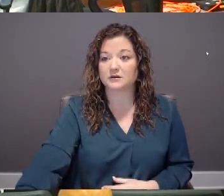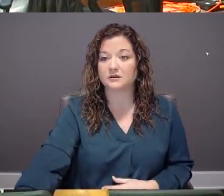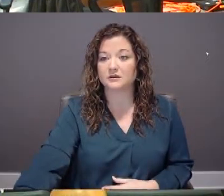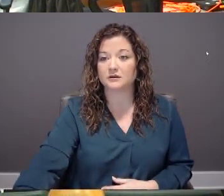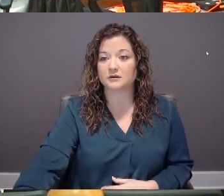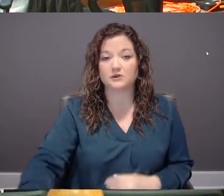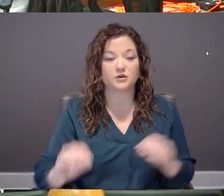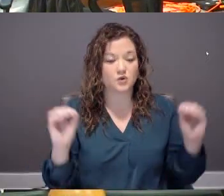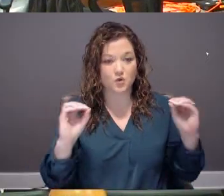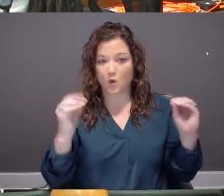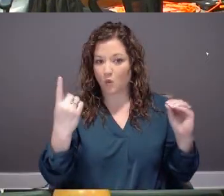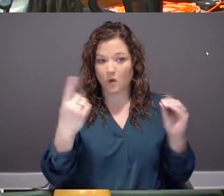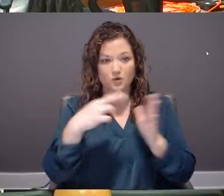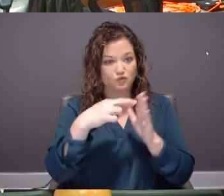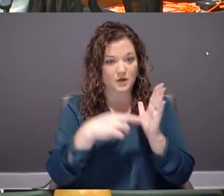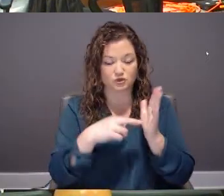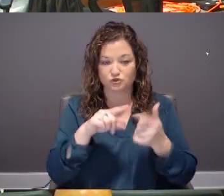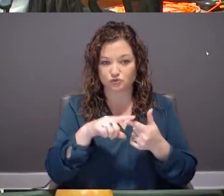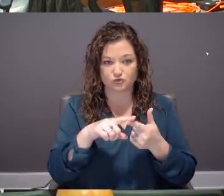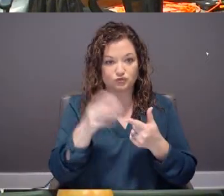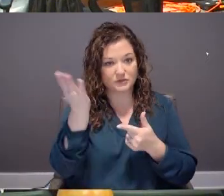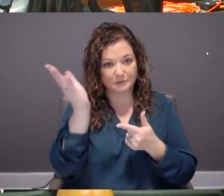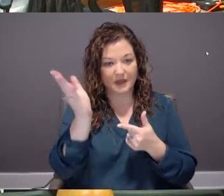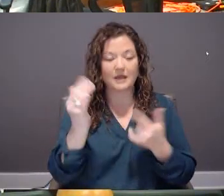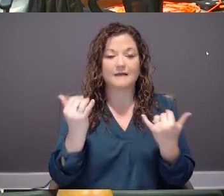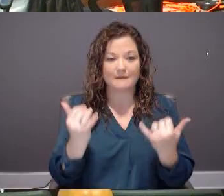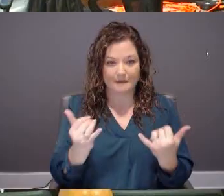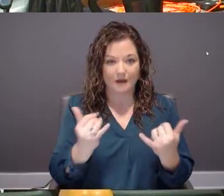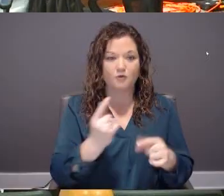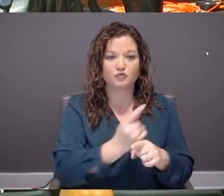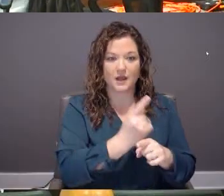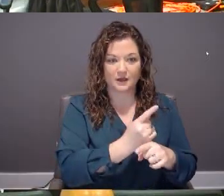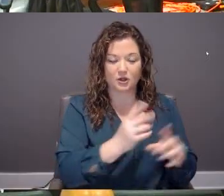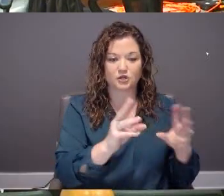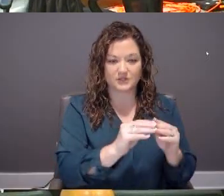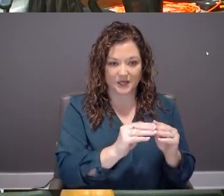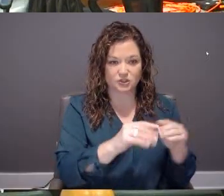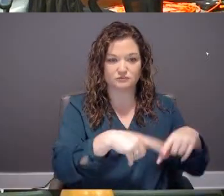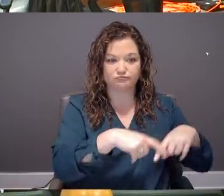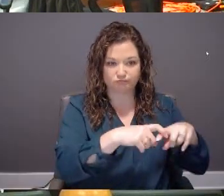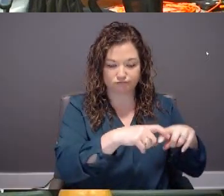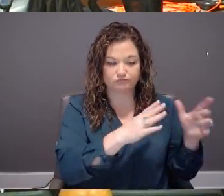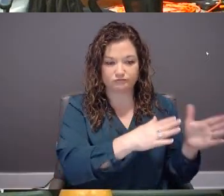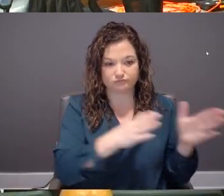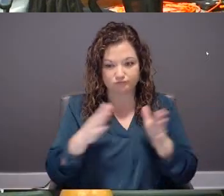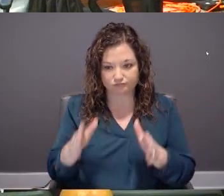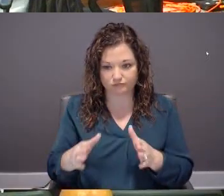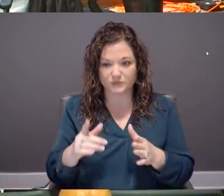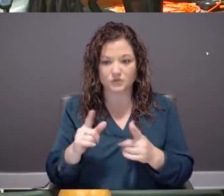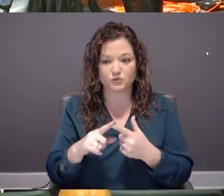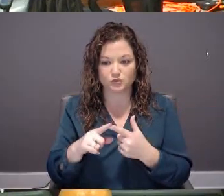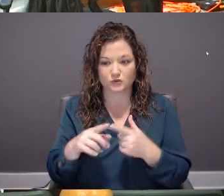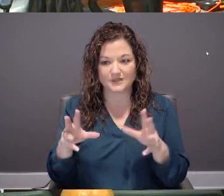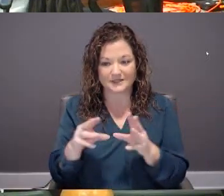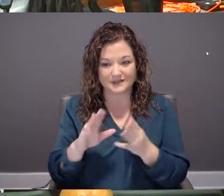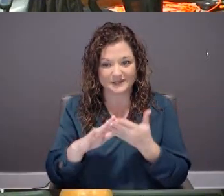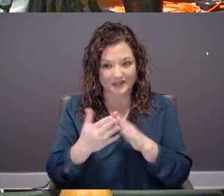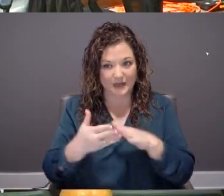speak, we will now recess the regular session and convene into work session with a report from the City Manager, City Manager Ford.